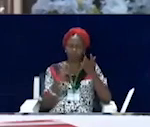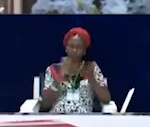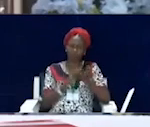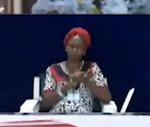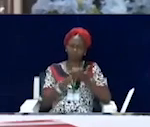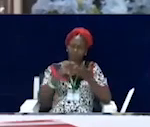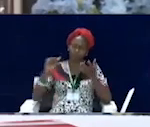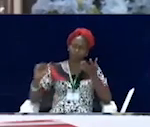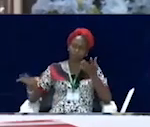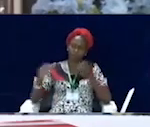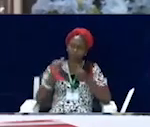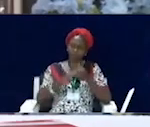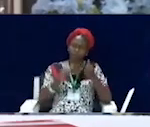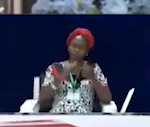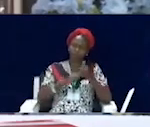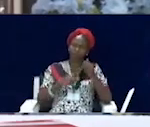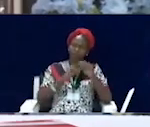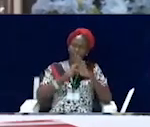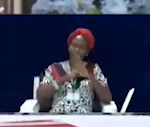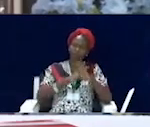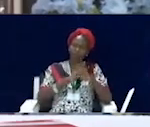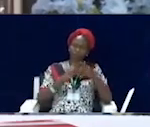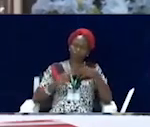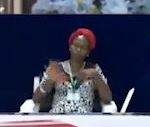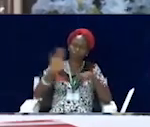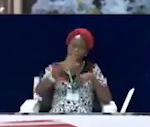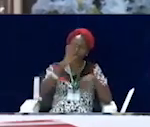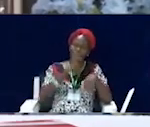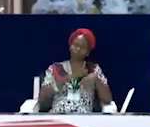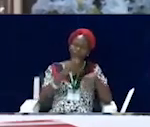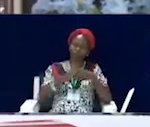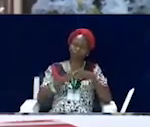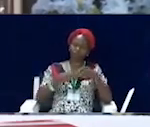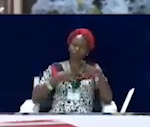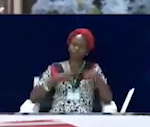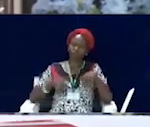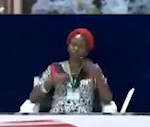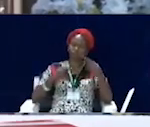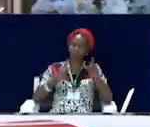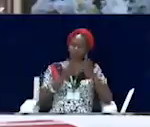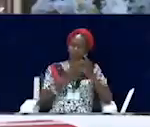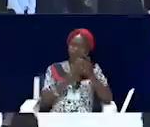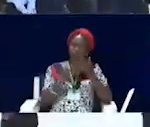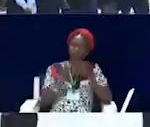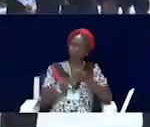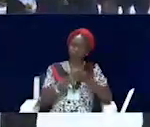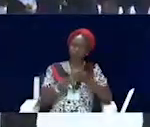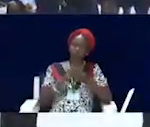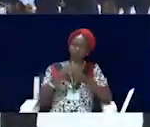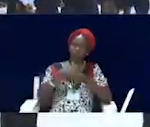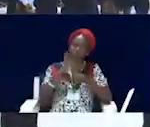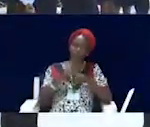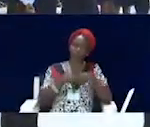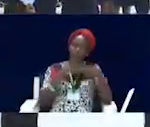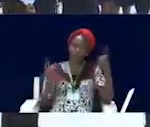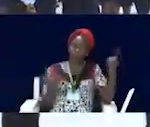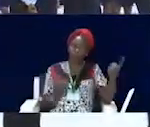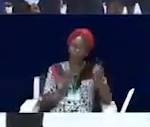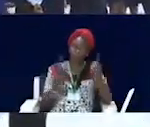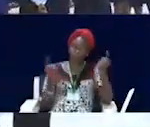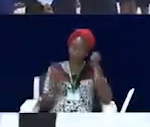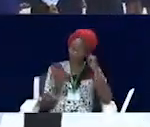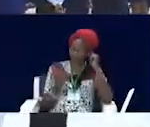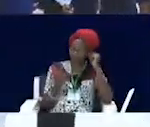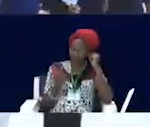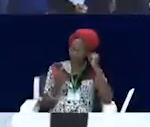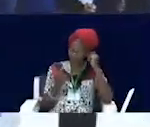every obstruction to your touch in my life. Let your blood wash away my sins. I want